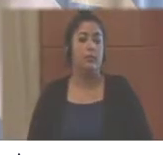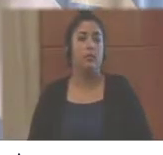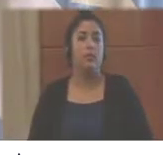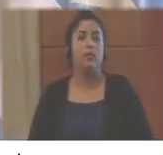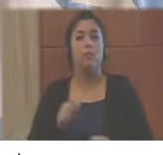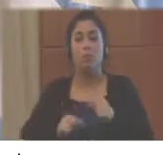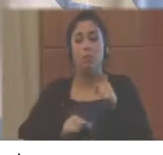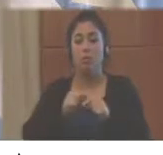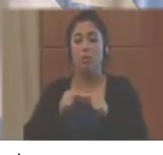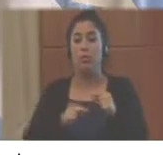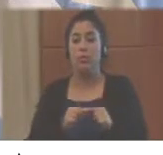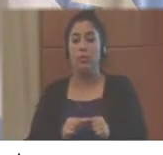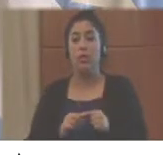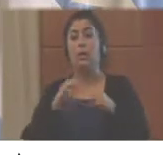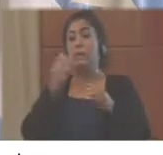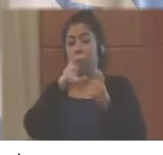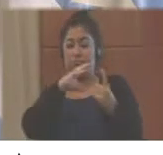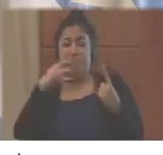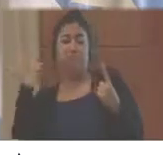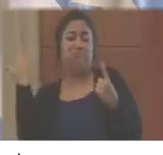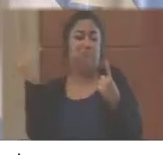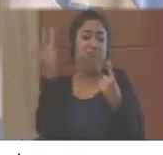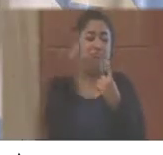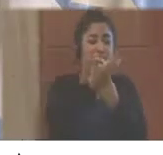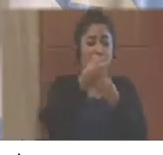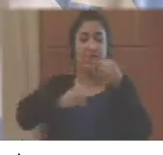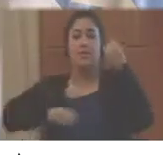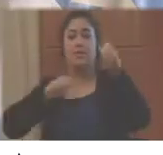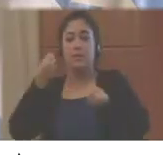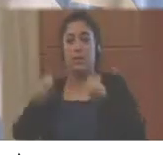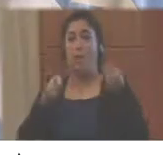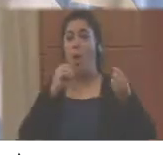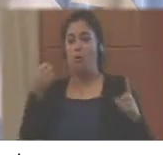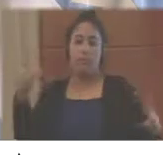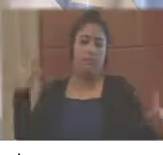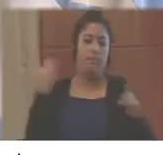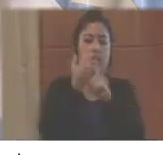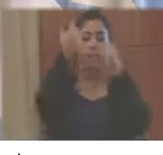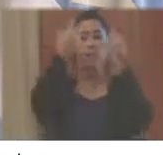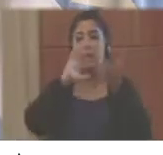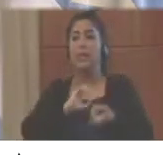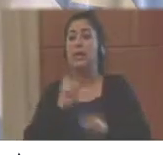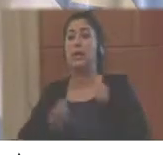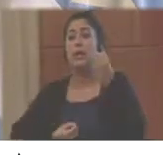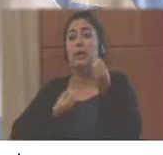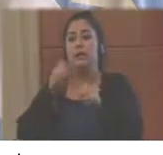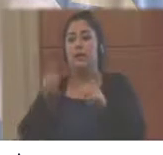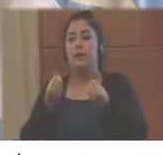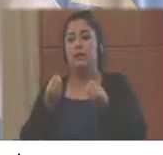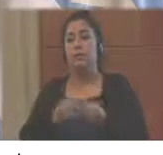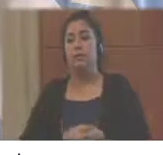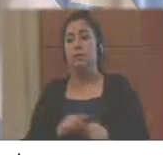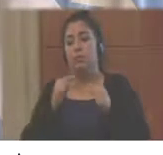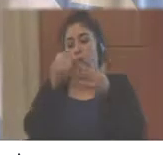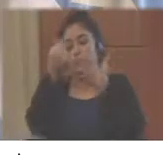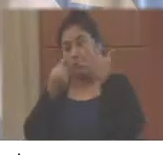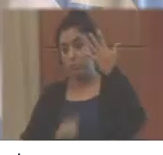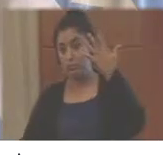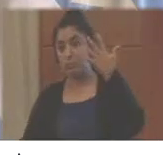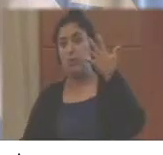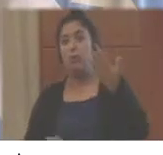management departments and the climate change um, departments and their respective policies.